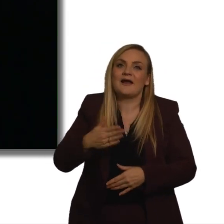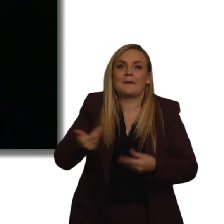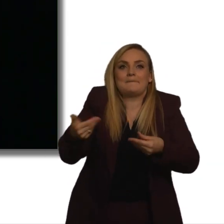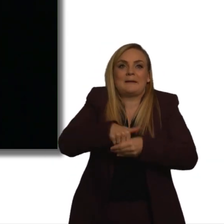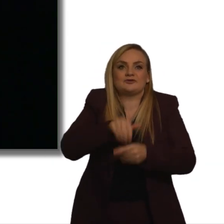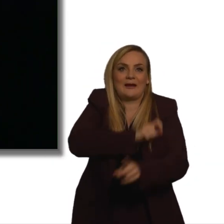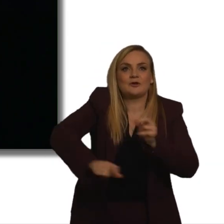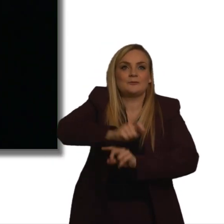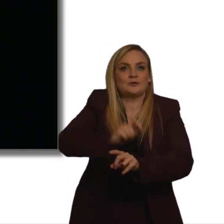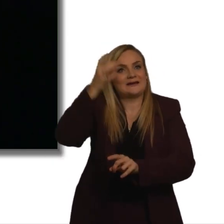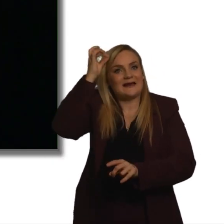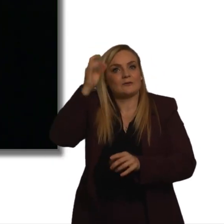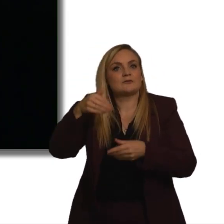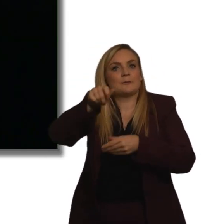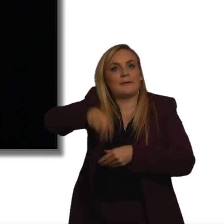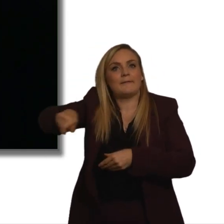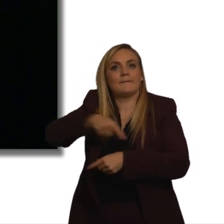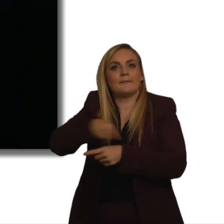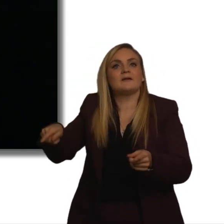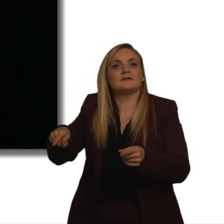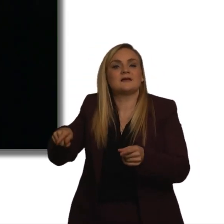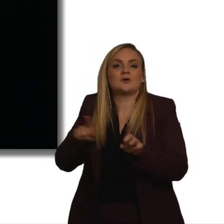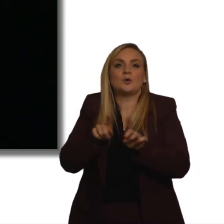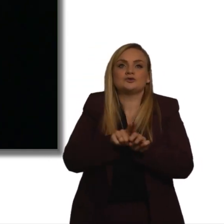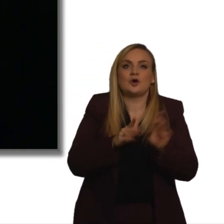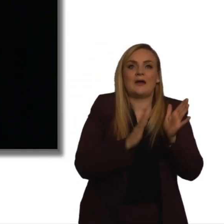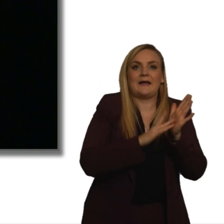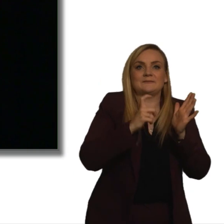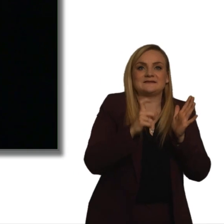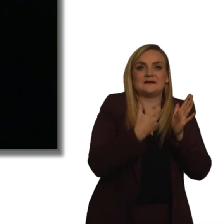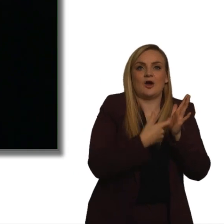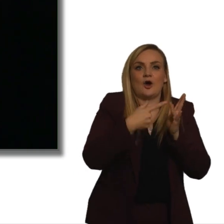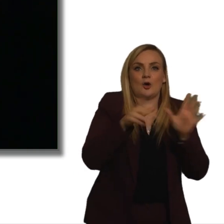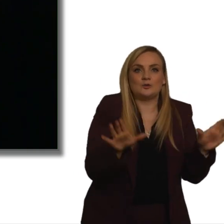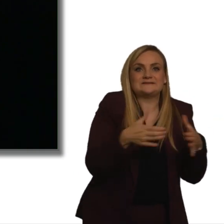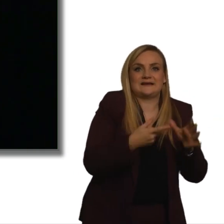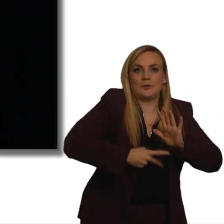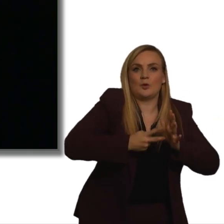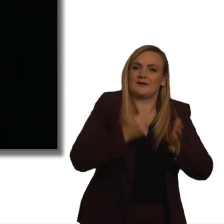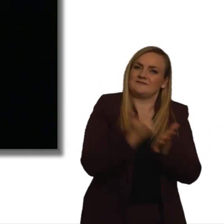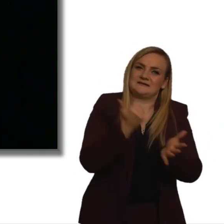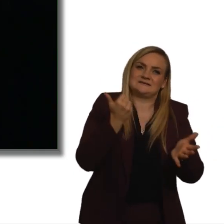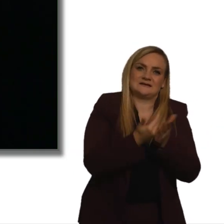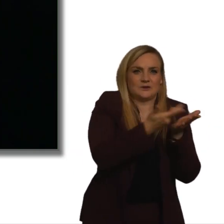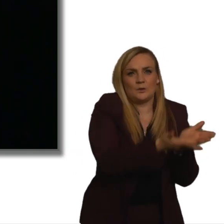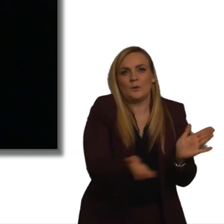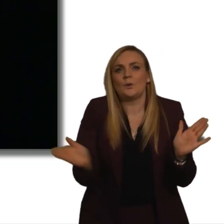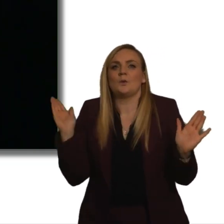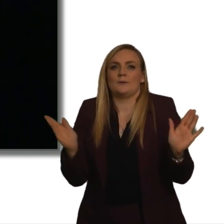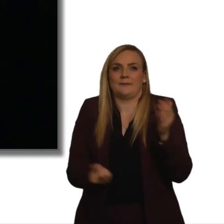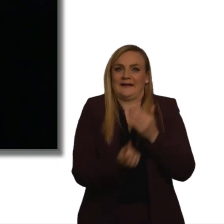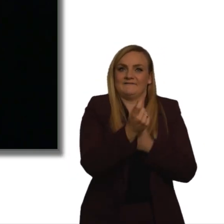community council members and our wonderful MCRO team who organise a fantastic range of events